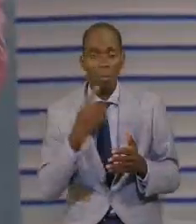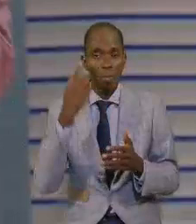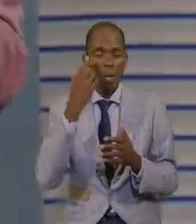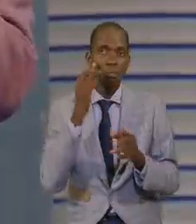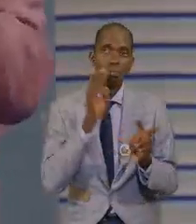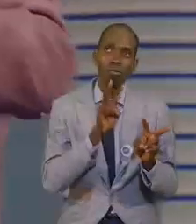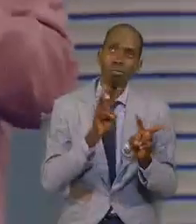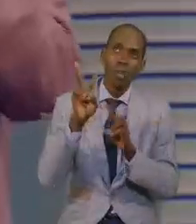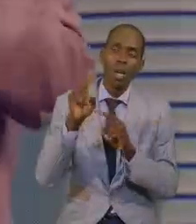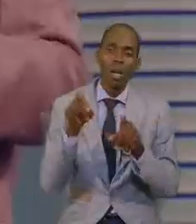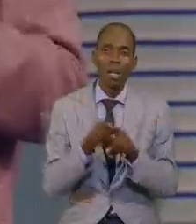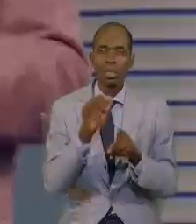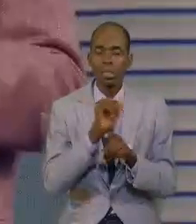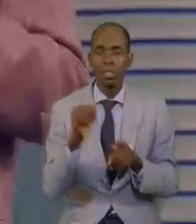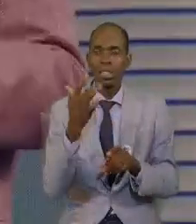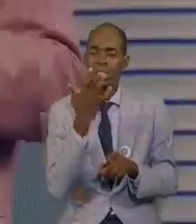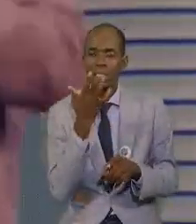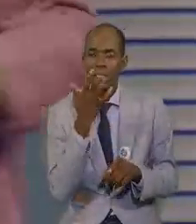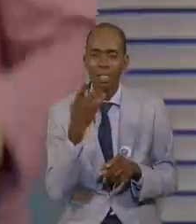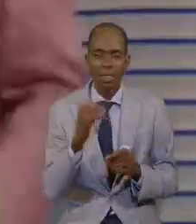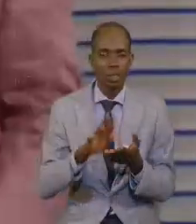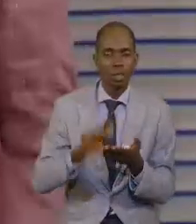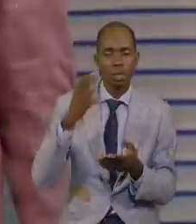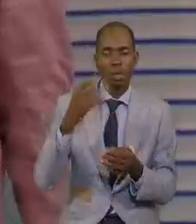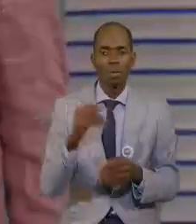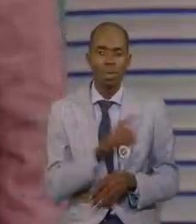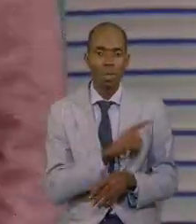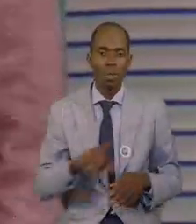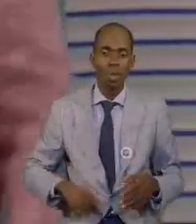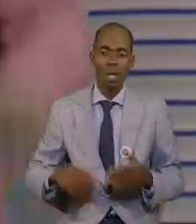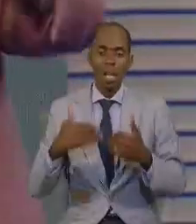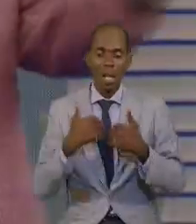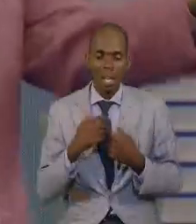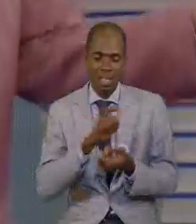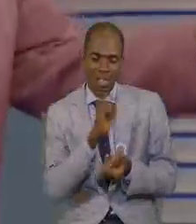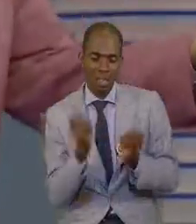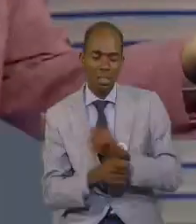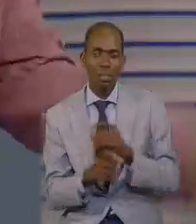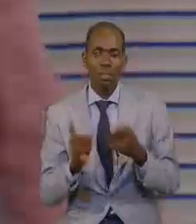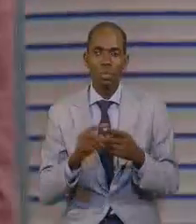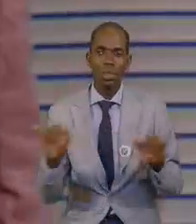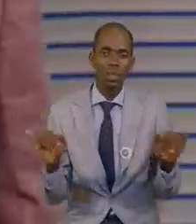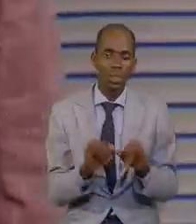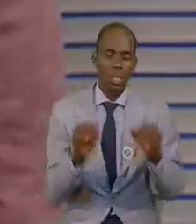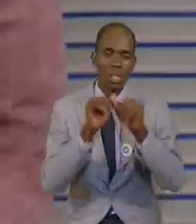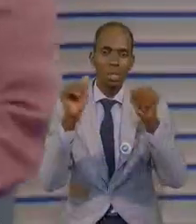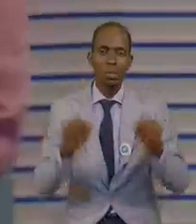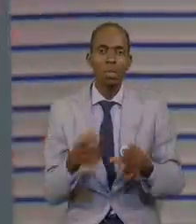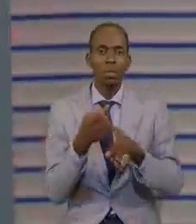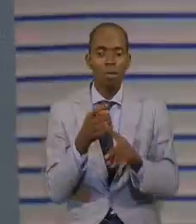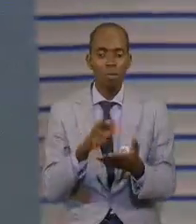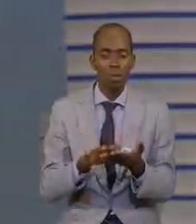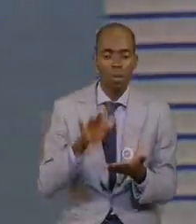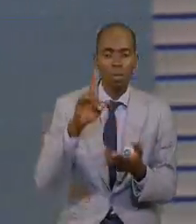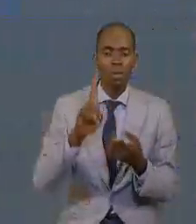the glory of the Lord are changed into the same image from glory to glory.